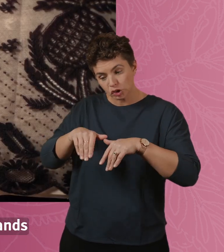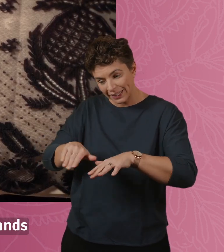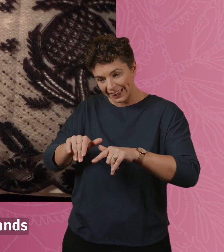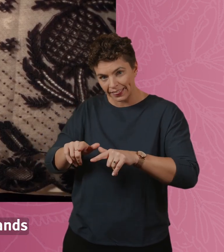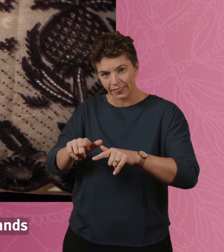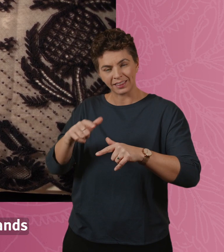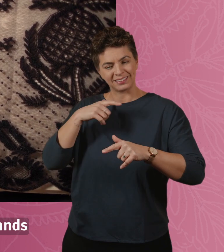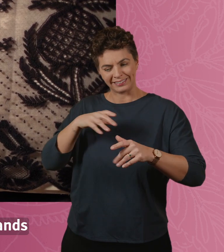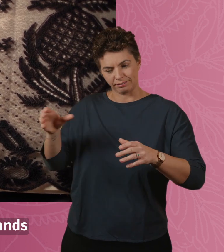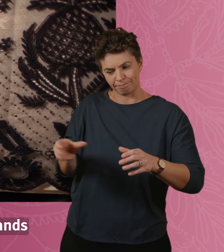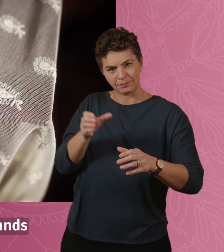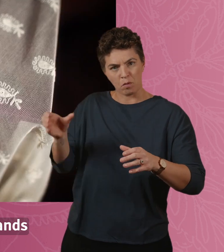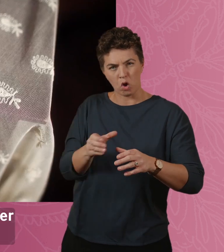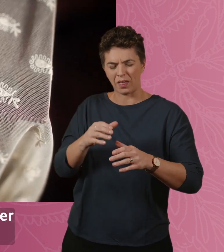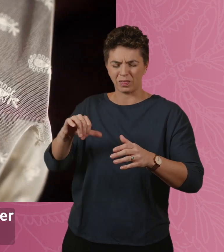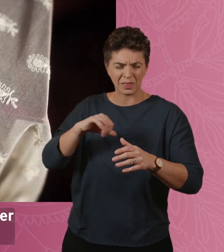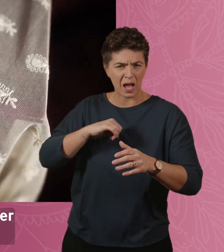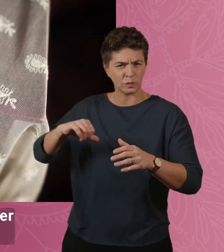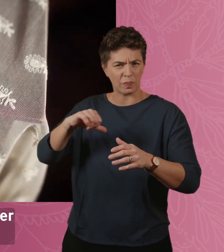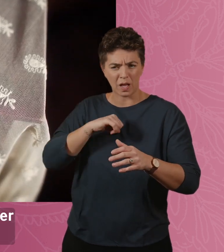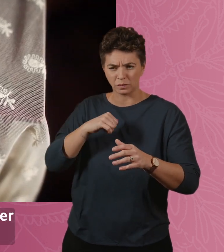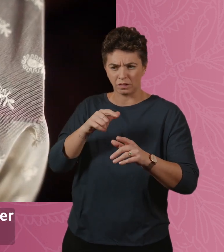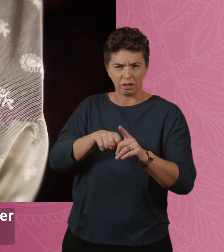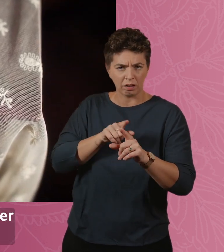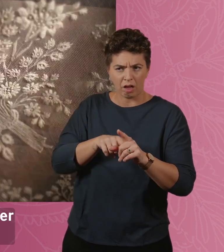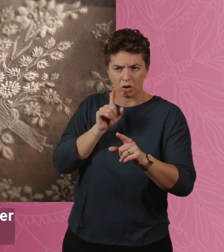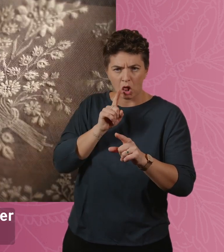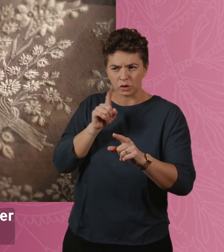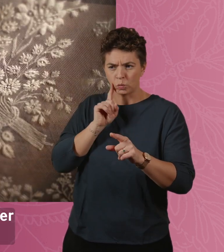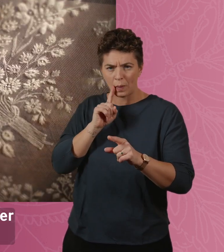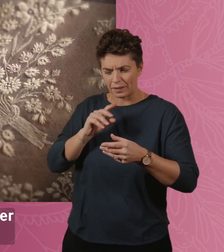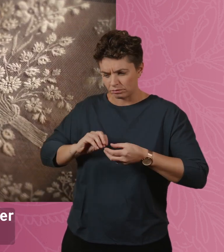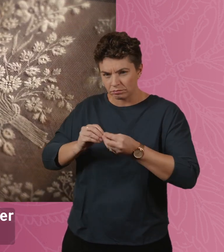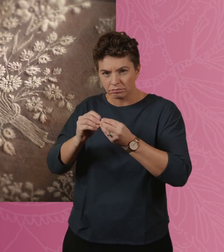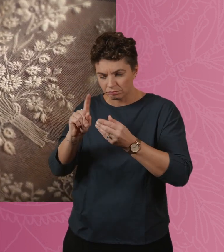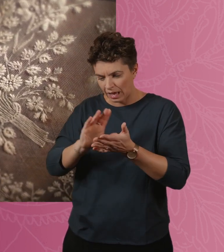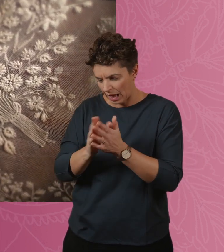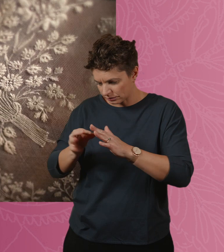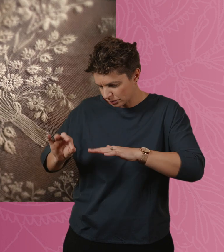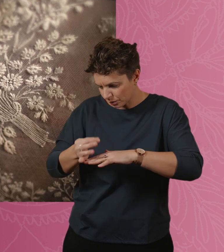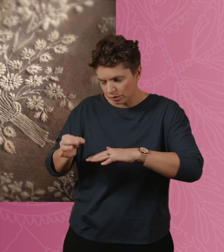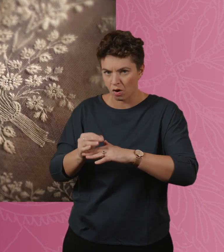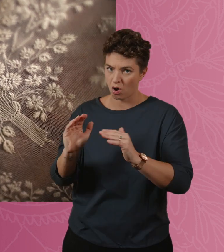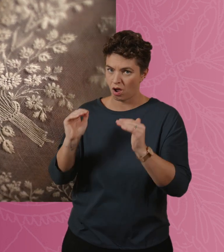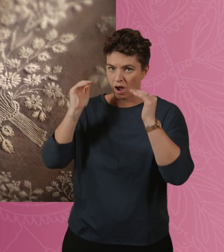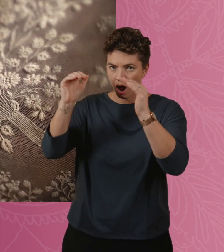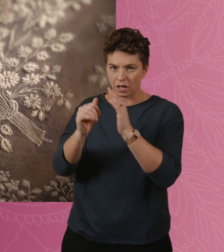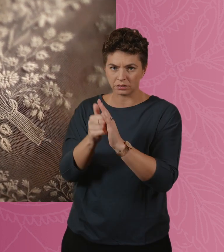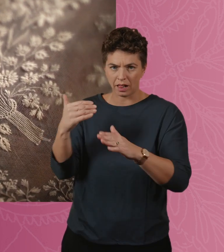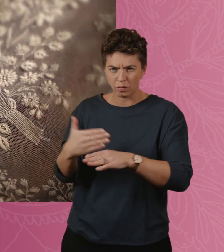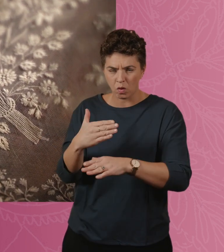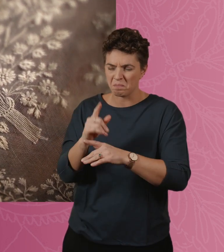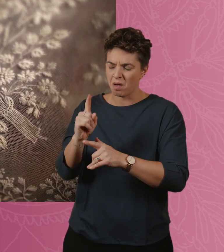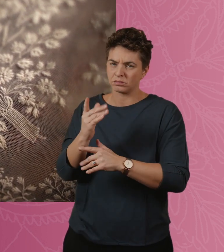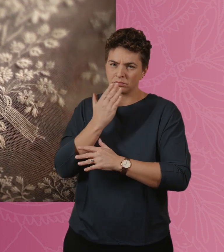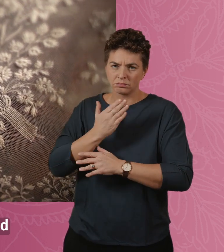still needed to employ thousands of women and girls to hand embroider these intricate patterns. This was highly skilled work, but